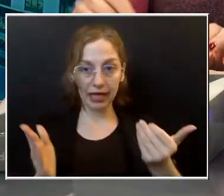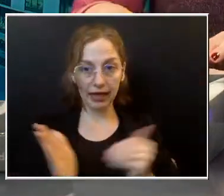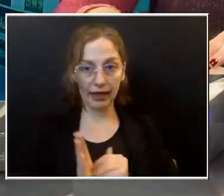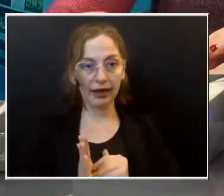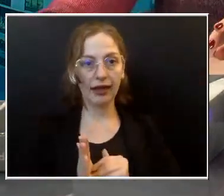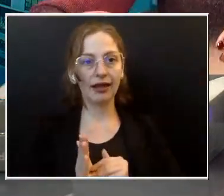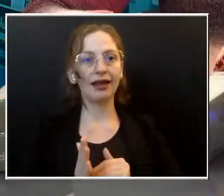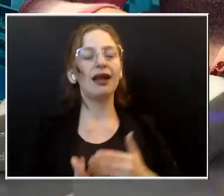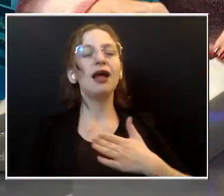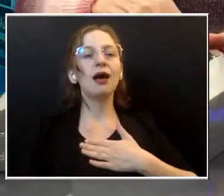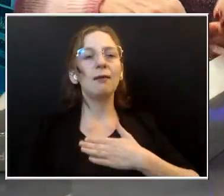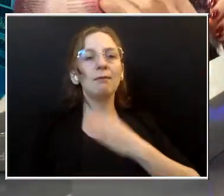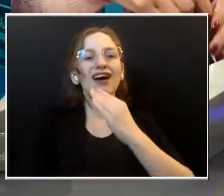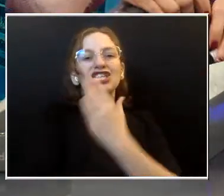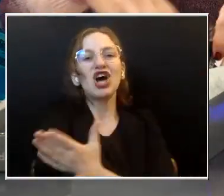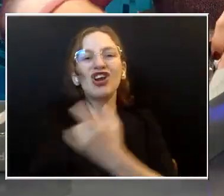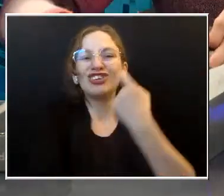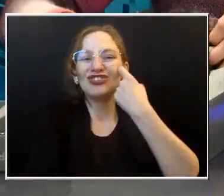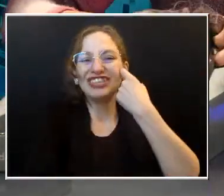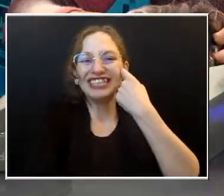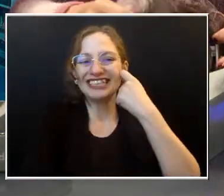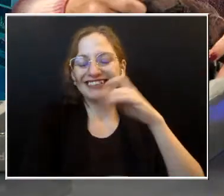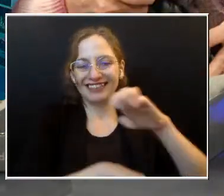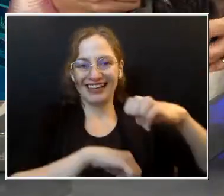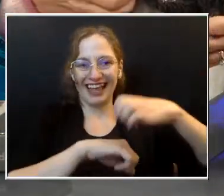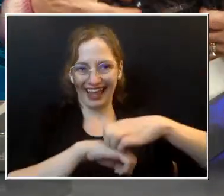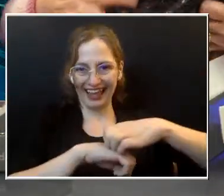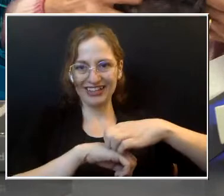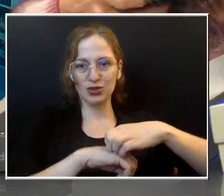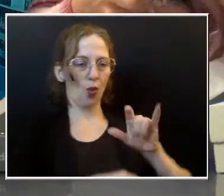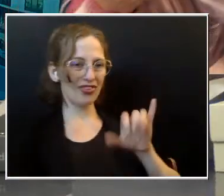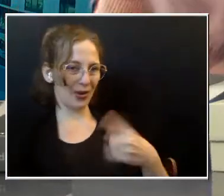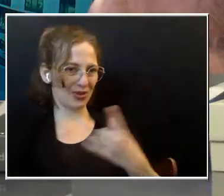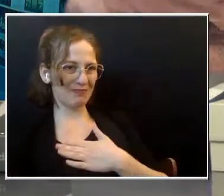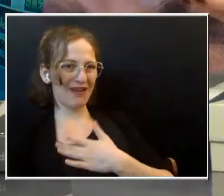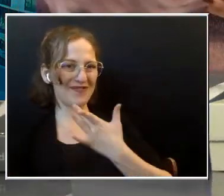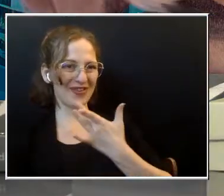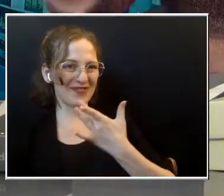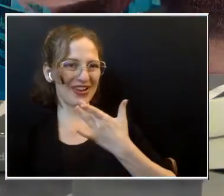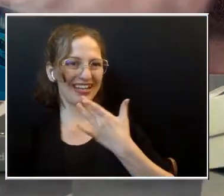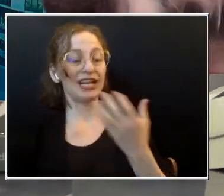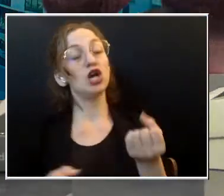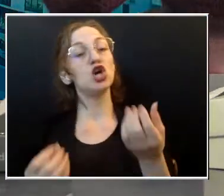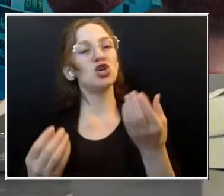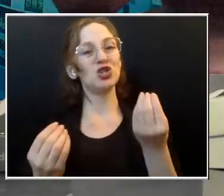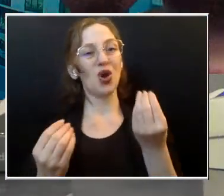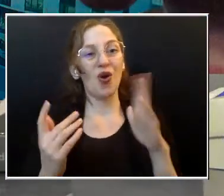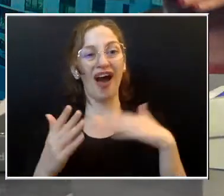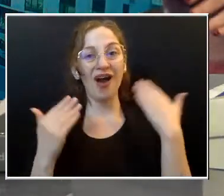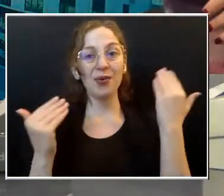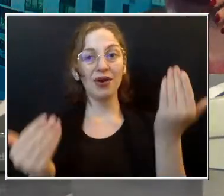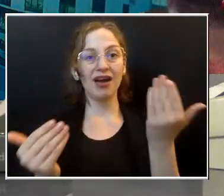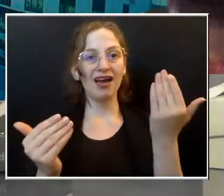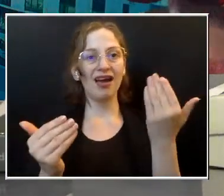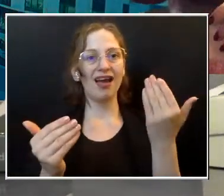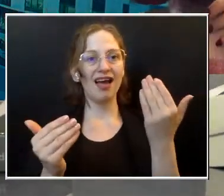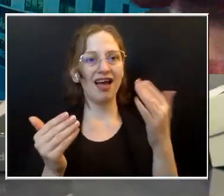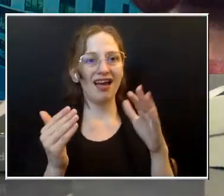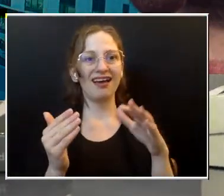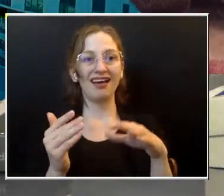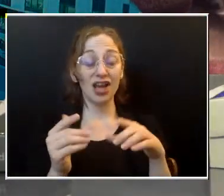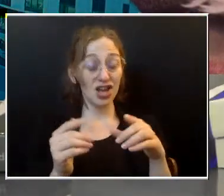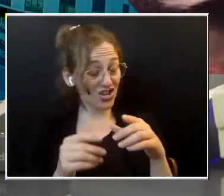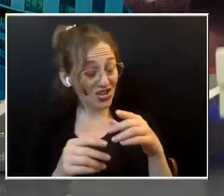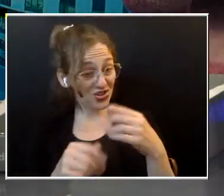This is my favorite, I think. And having a wedding, and I'm like, oh my word. And so I go in there and look. You wore this to the wedding. I wore this